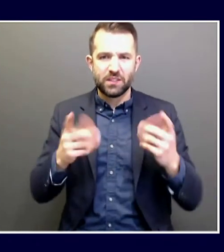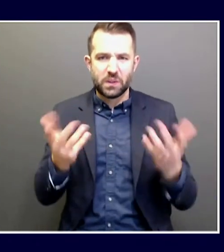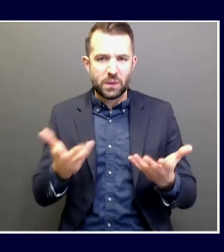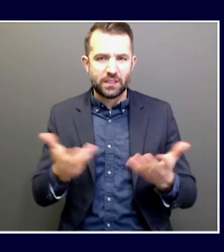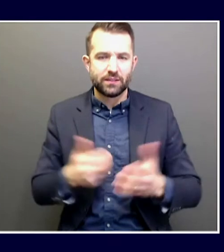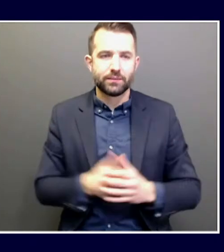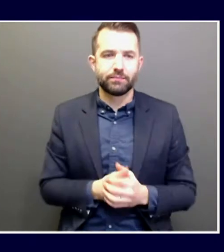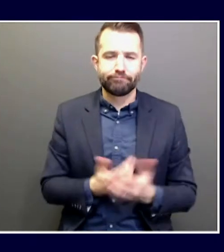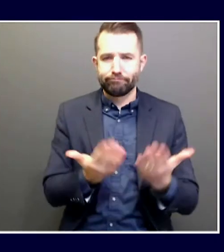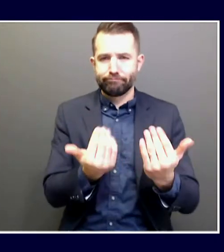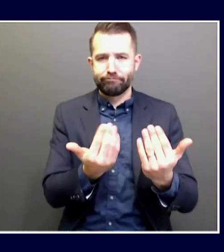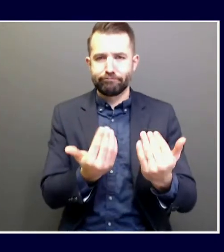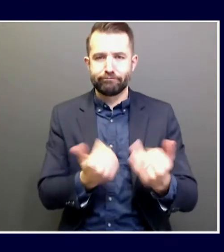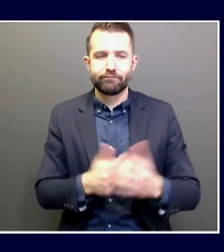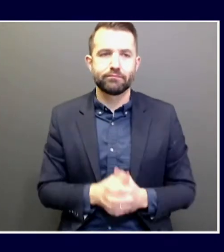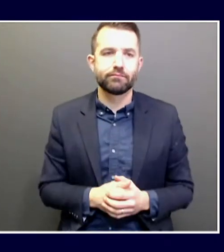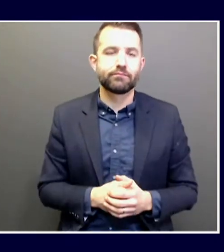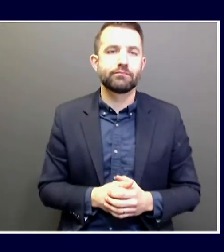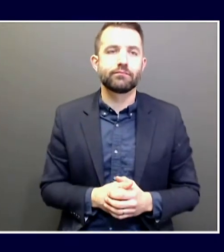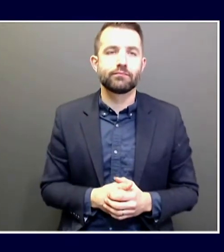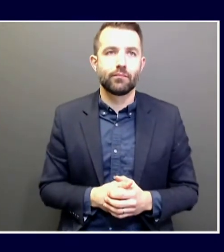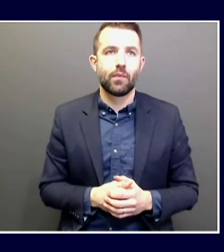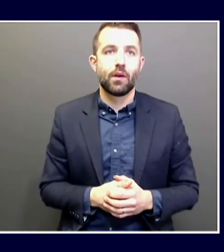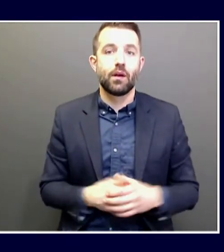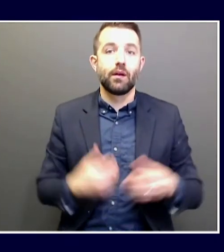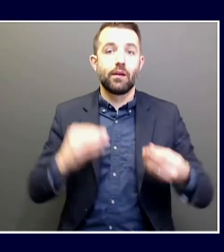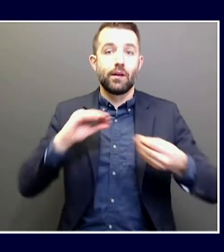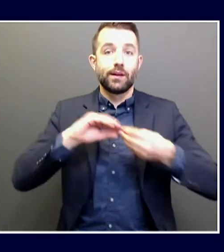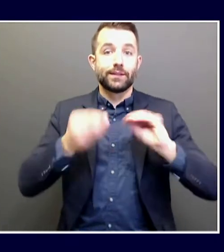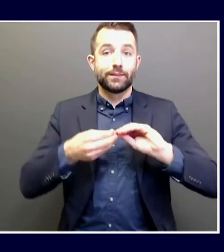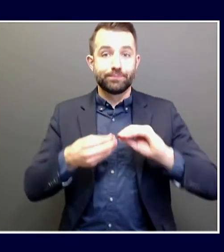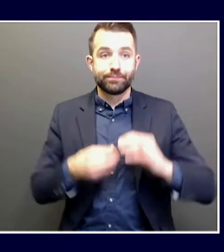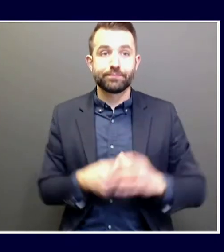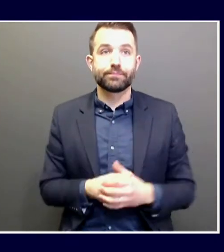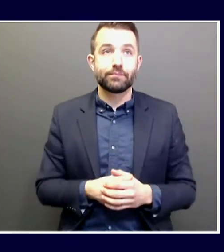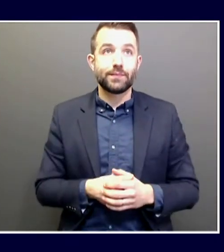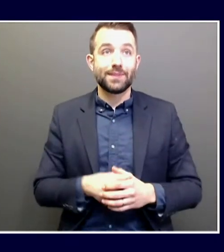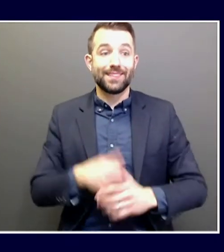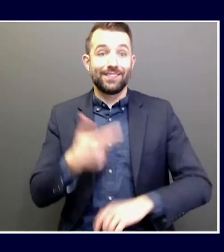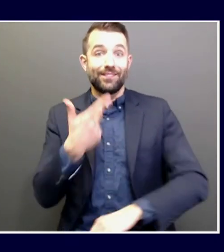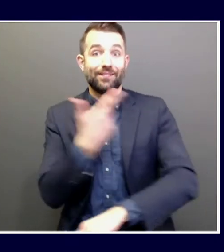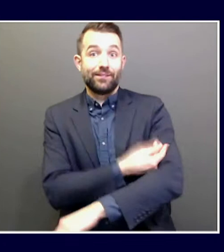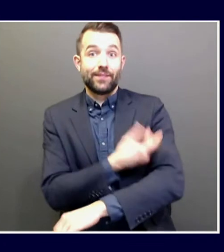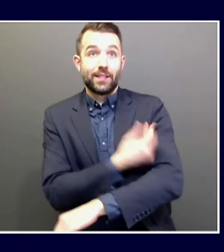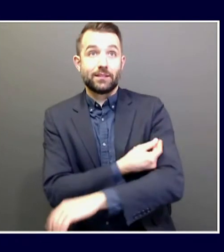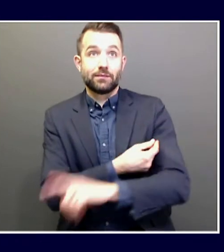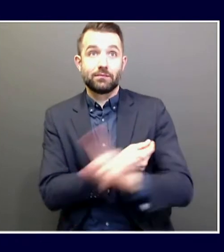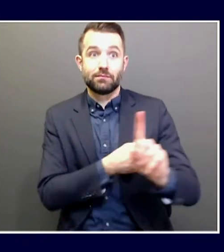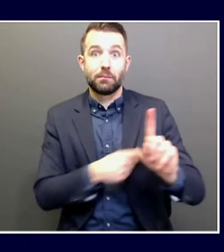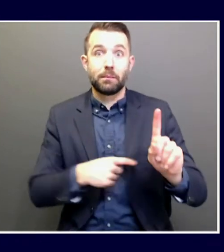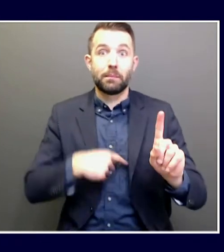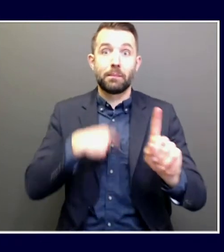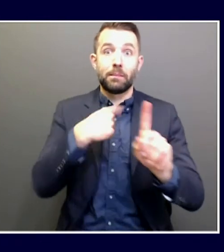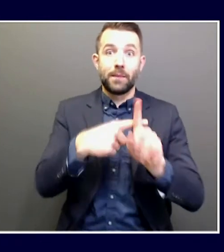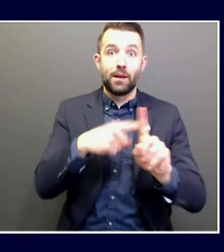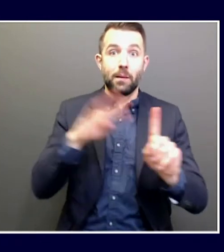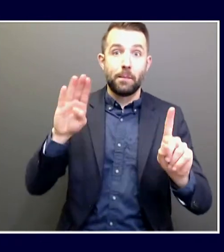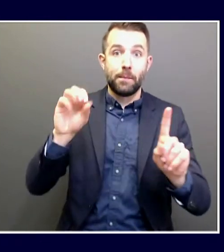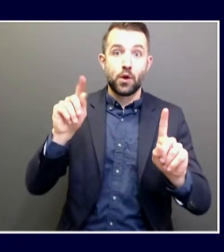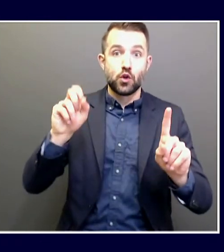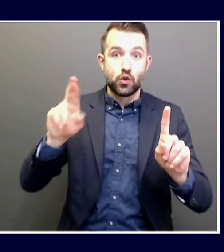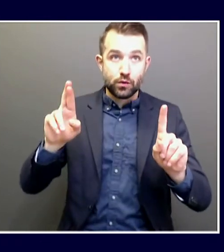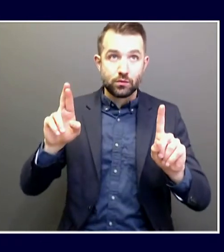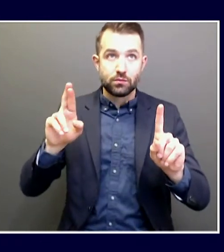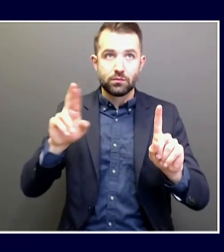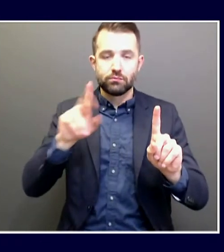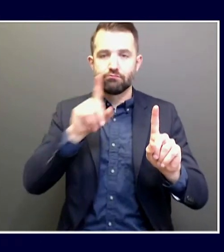We have not looked at the data around boosted yet in Maine, although I have been briefed on data that our colleagues in